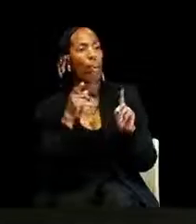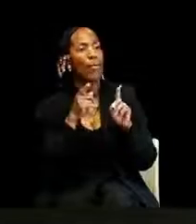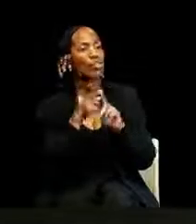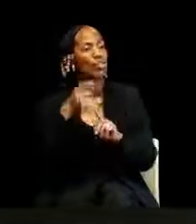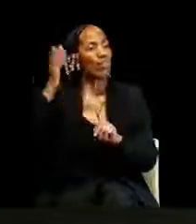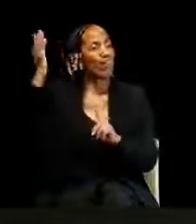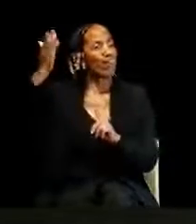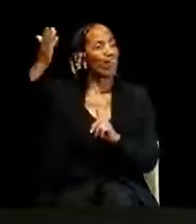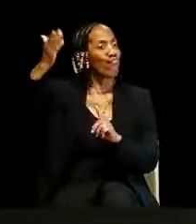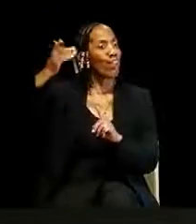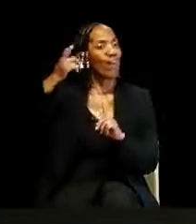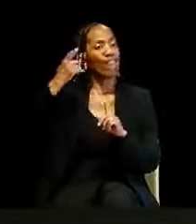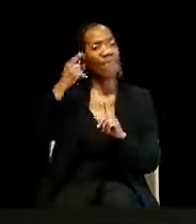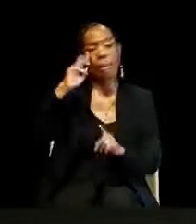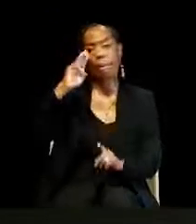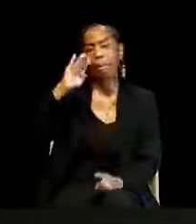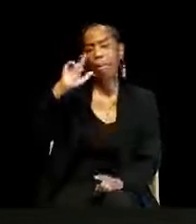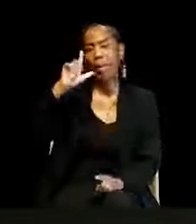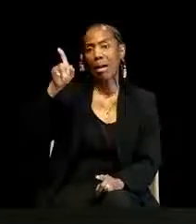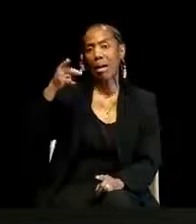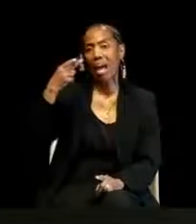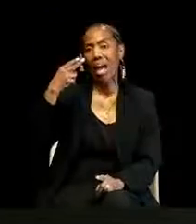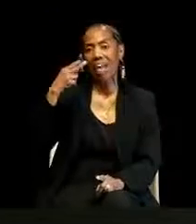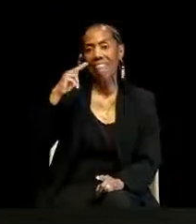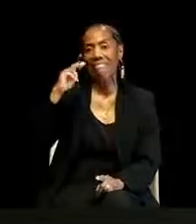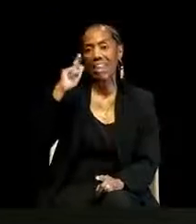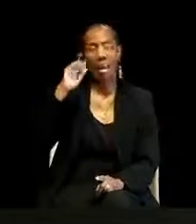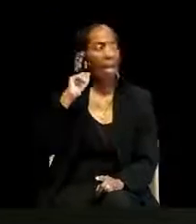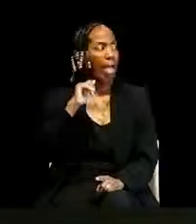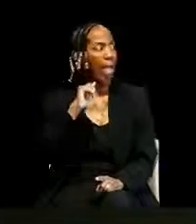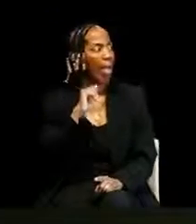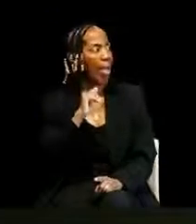don't. I got you. Okay.